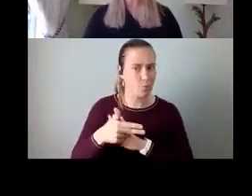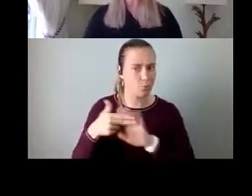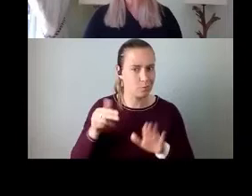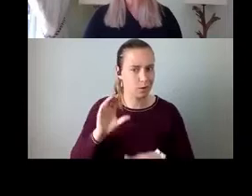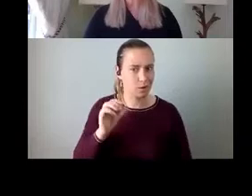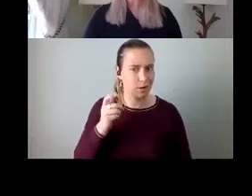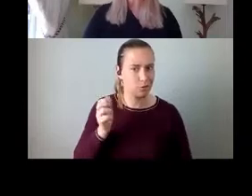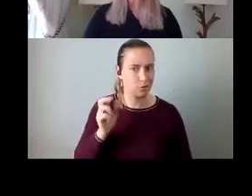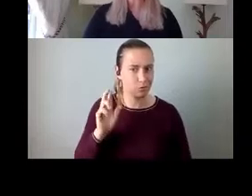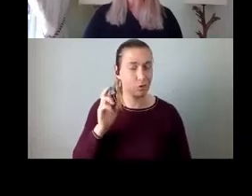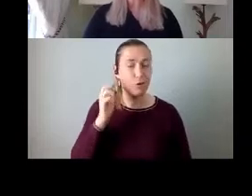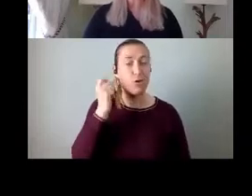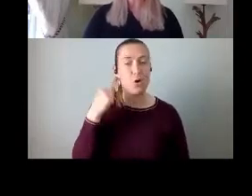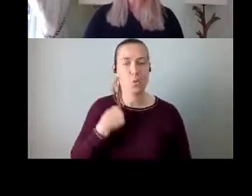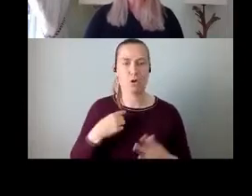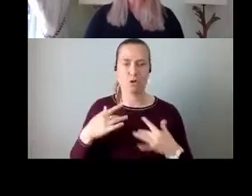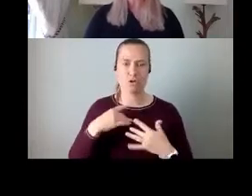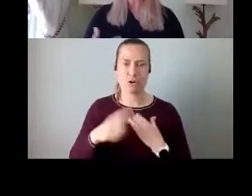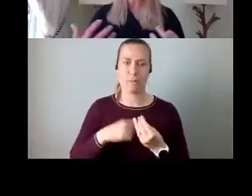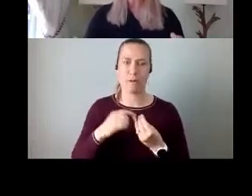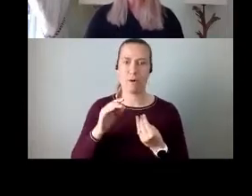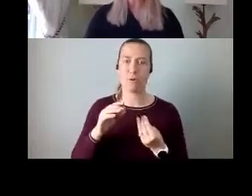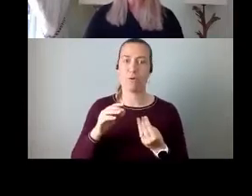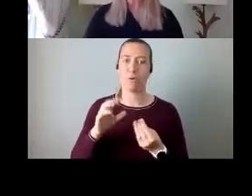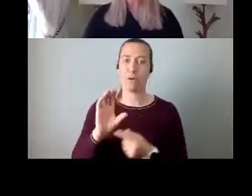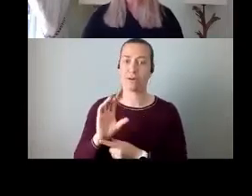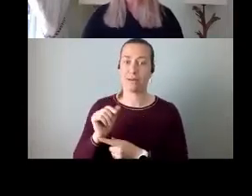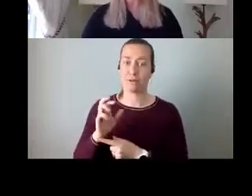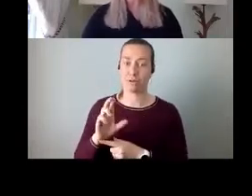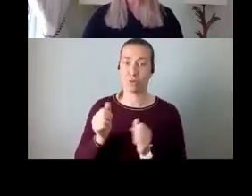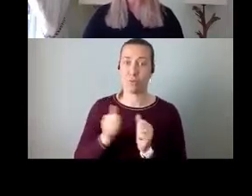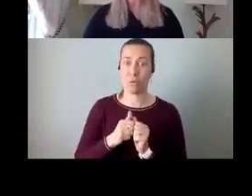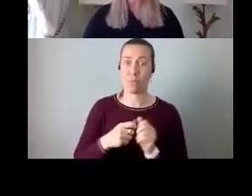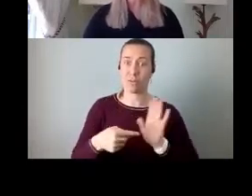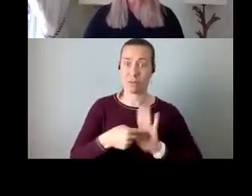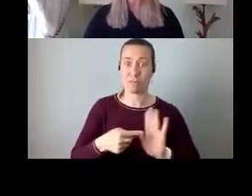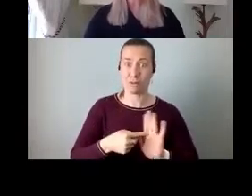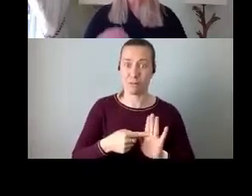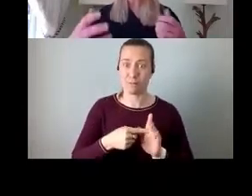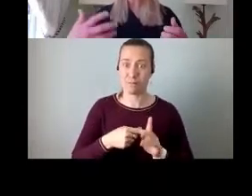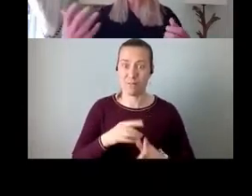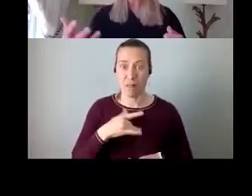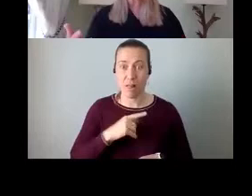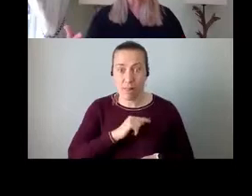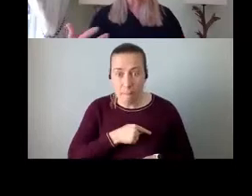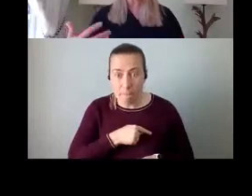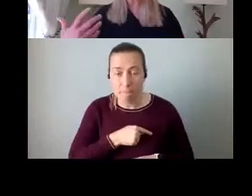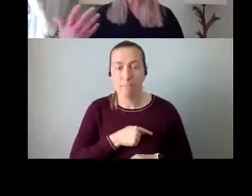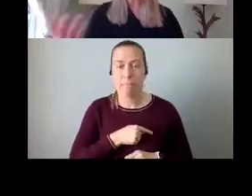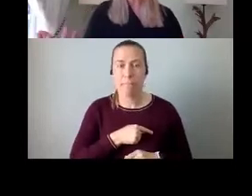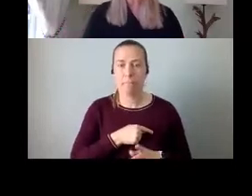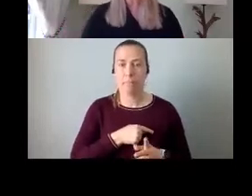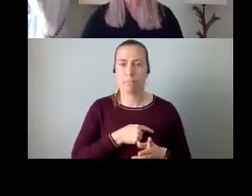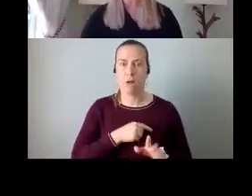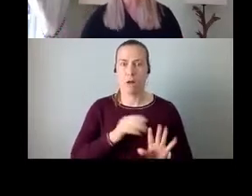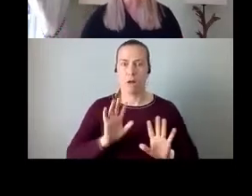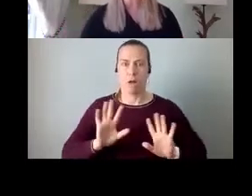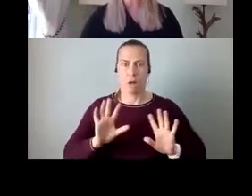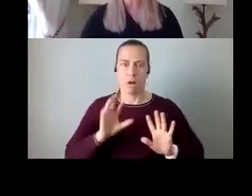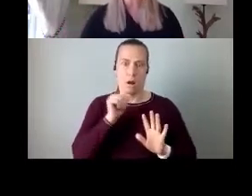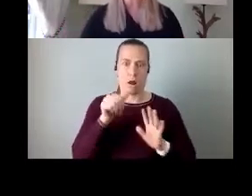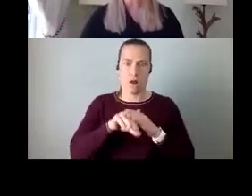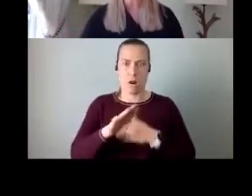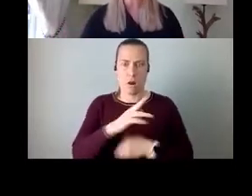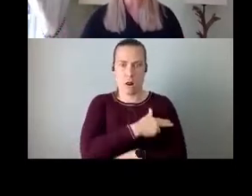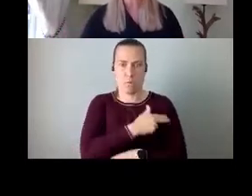of these more symptomatic cancers, patients have stayed at home, and or those that really need to be screened aren't getting screened in a